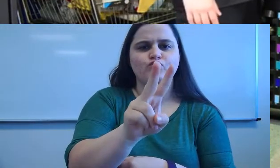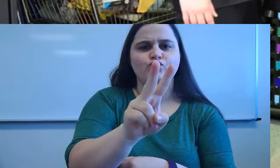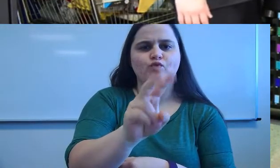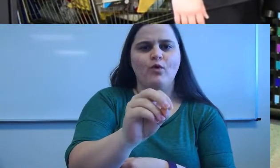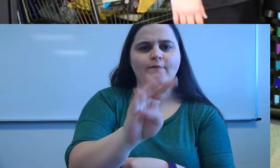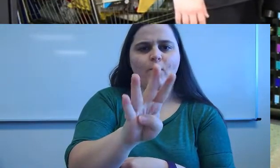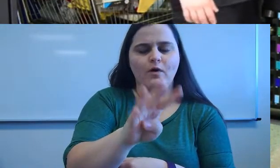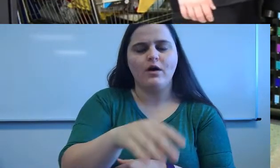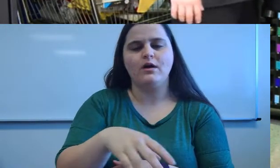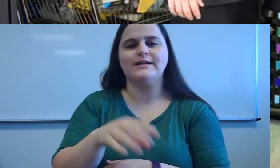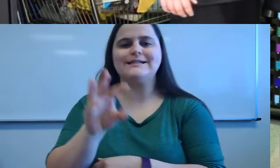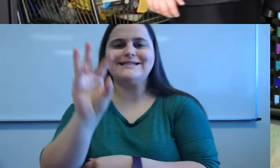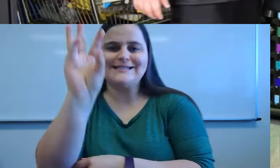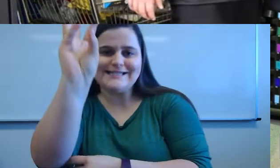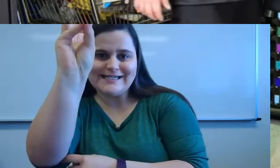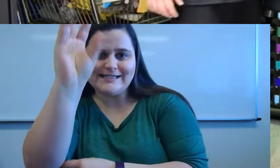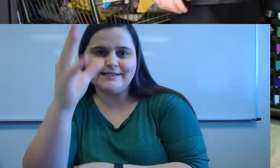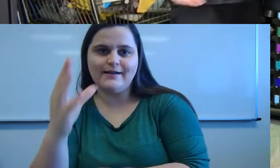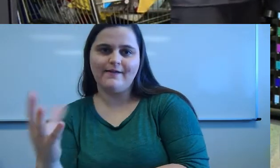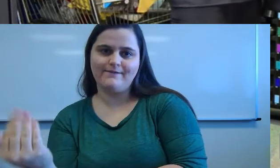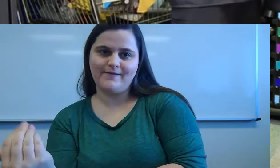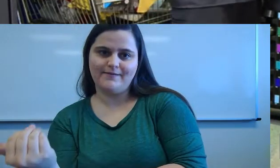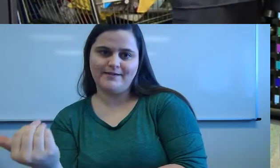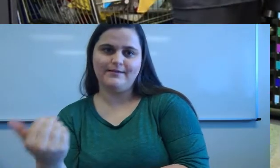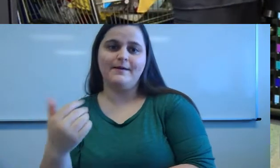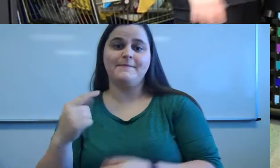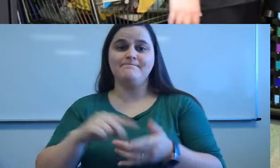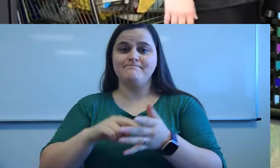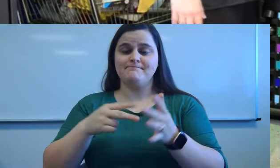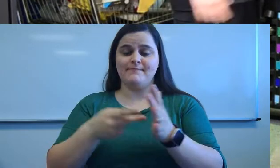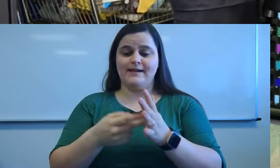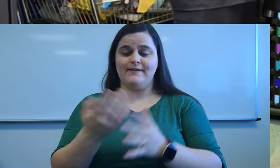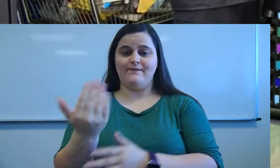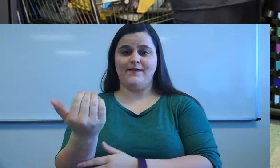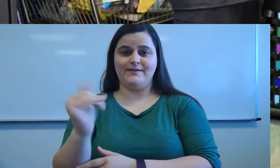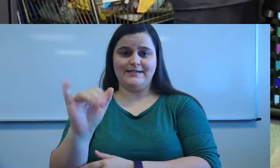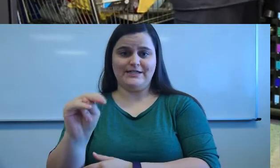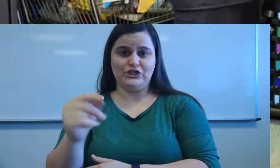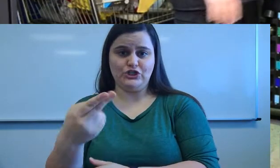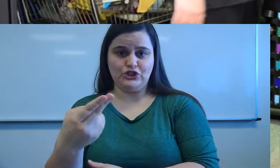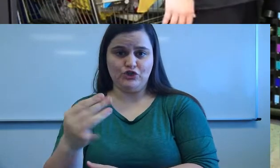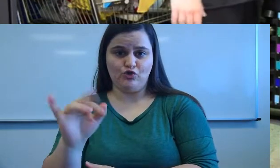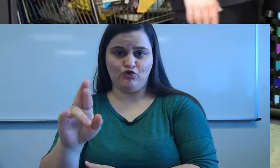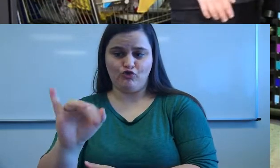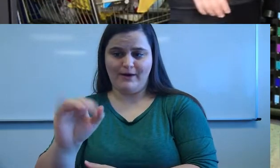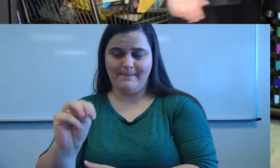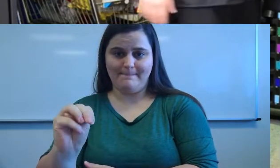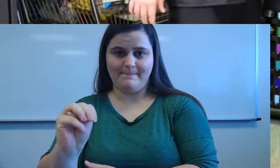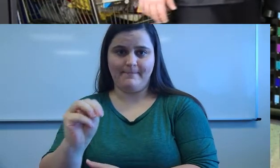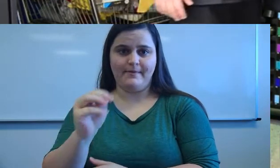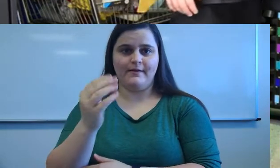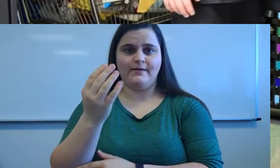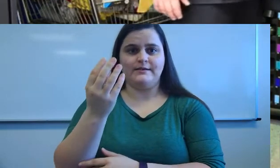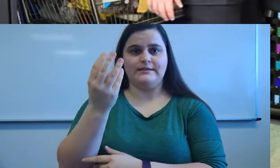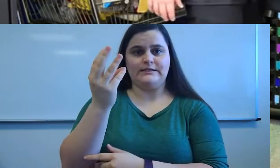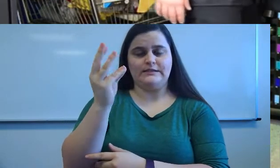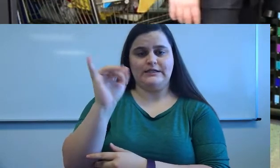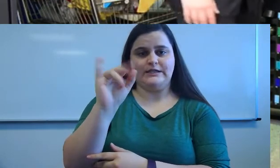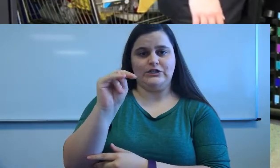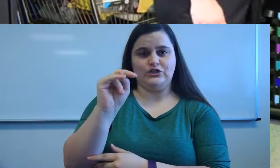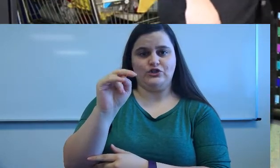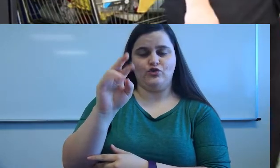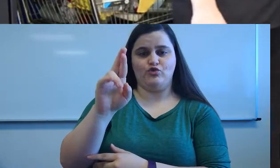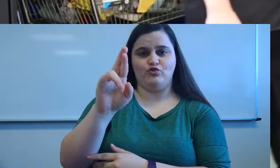204, 6, and 15. So that means it's a 15-inch rim. It's 6 inches wide, and the offset is about 204